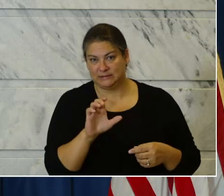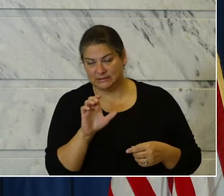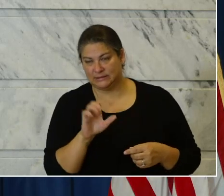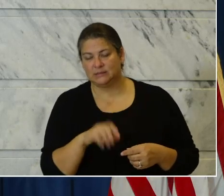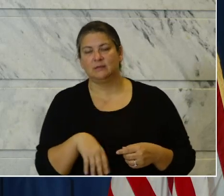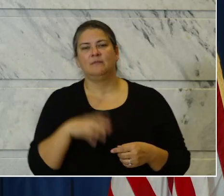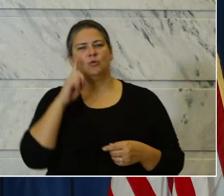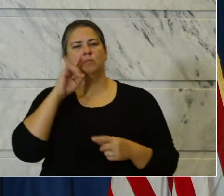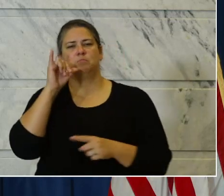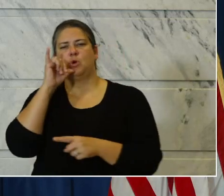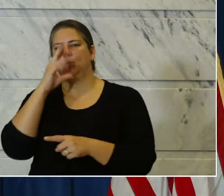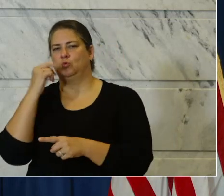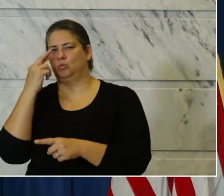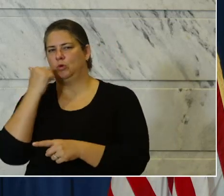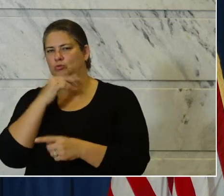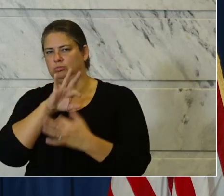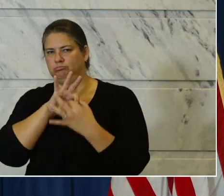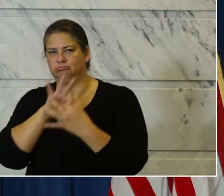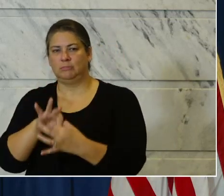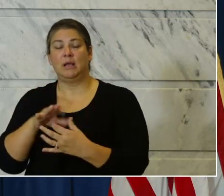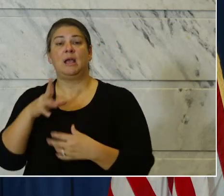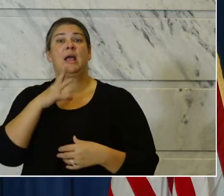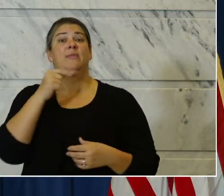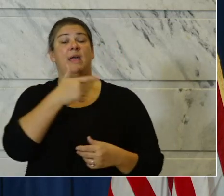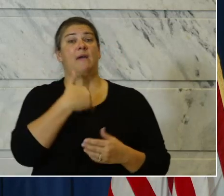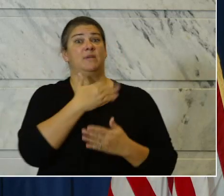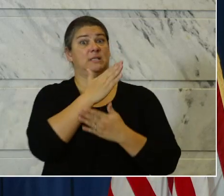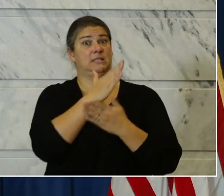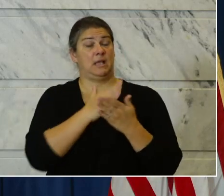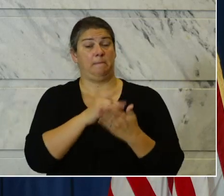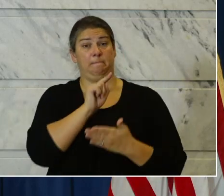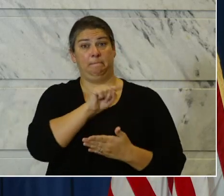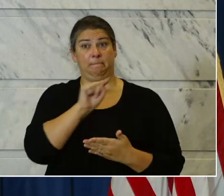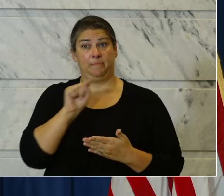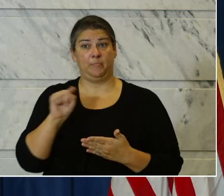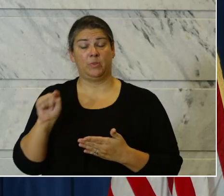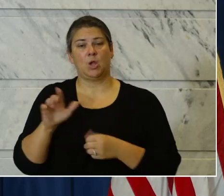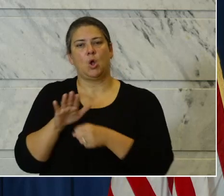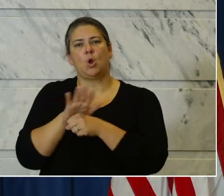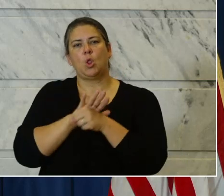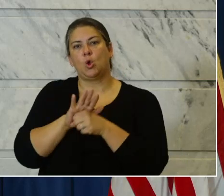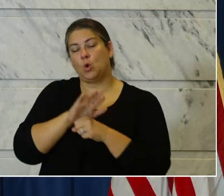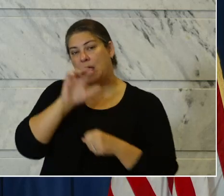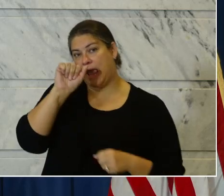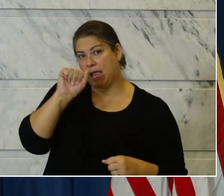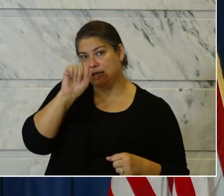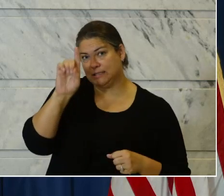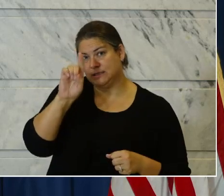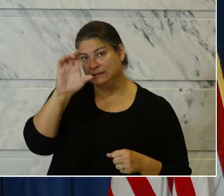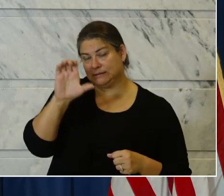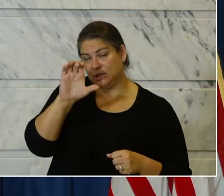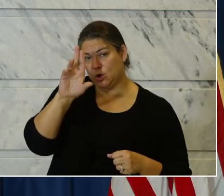and restaurants, and then there are in some areas local ABC units.